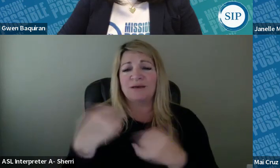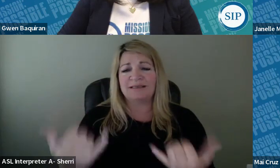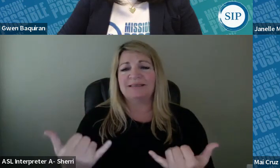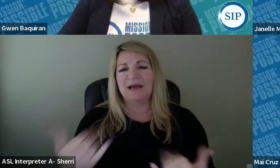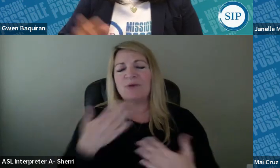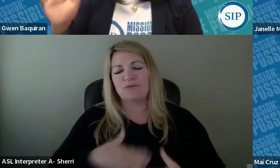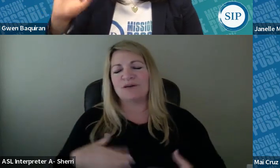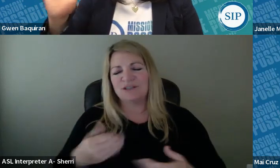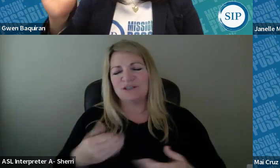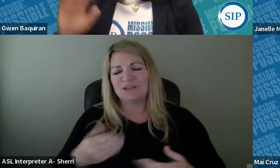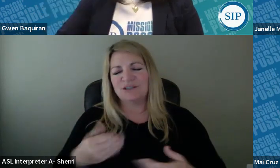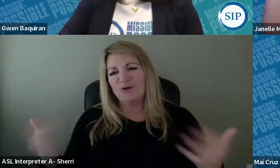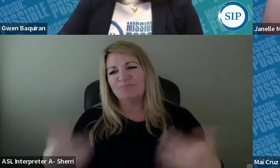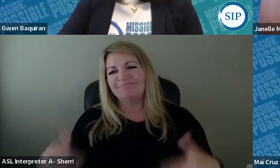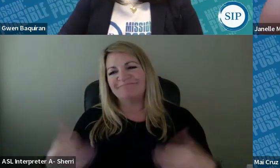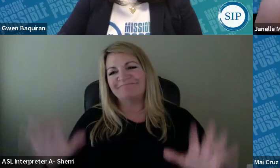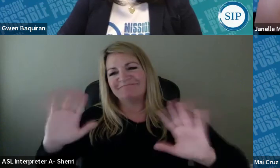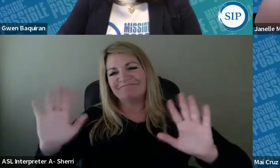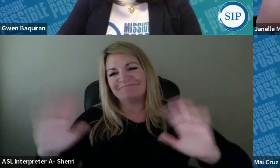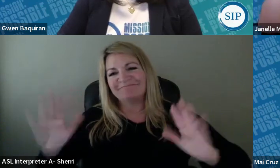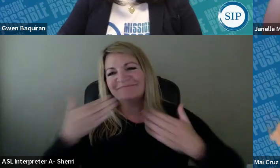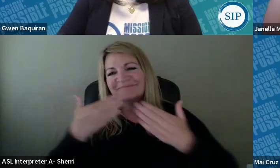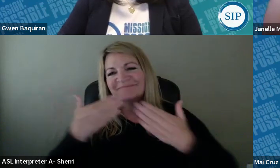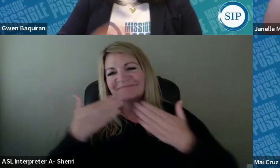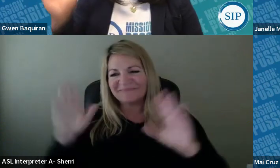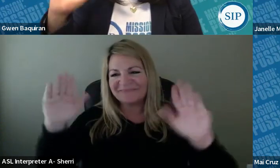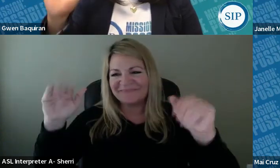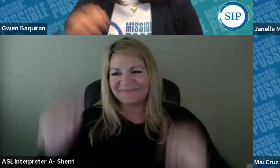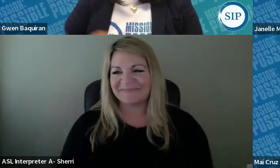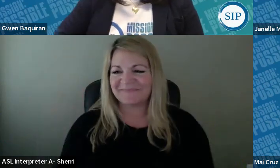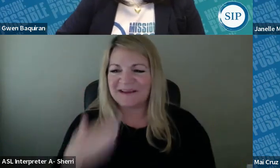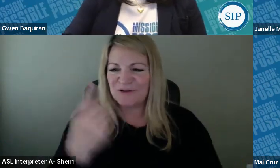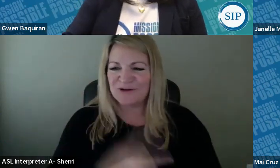immensely. Thank you so much, everyone. Thank you. Have a good day.